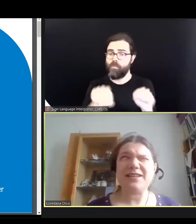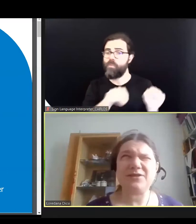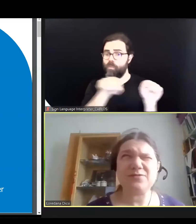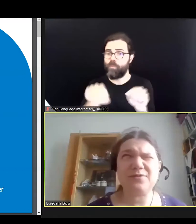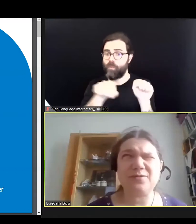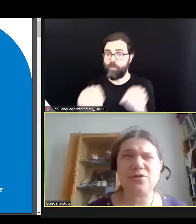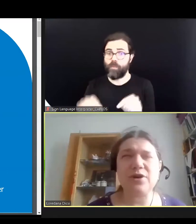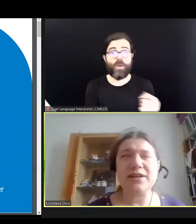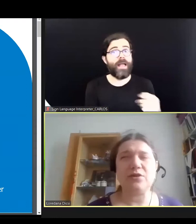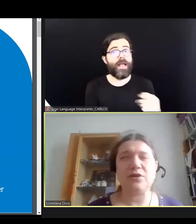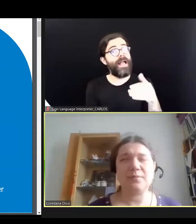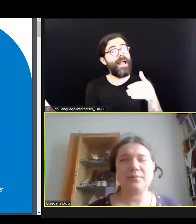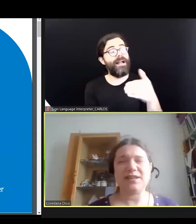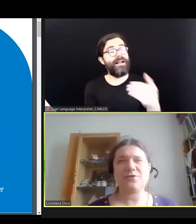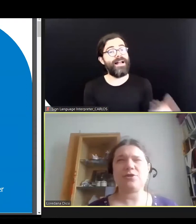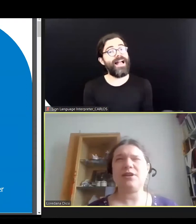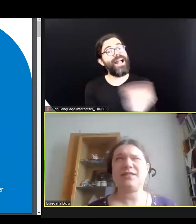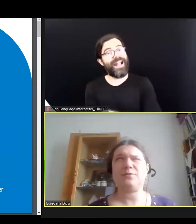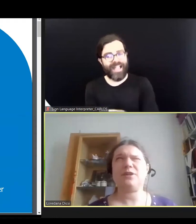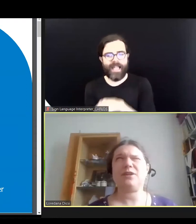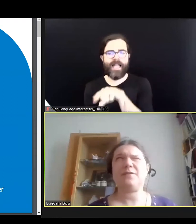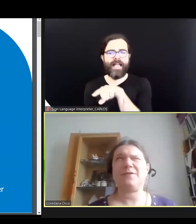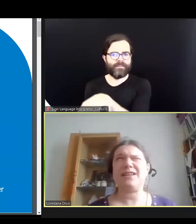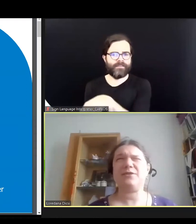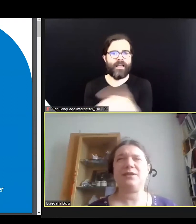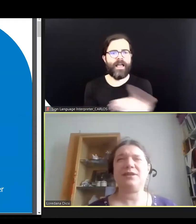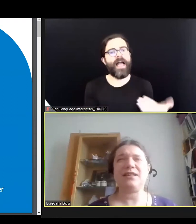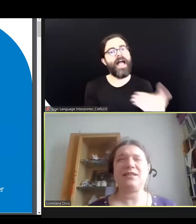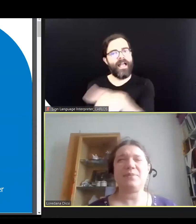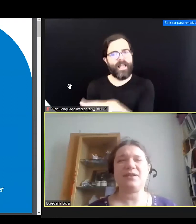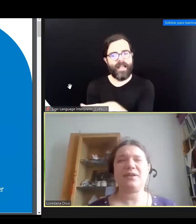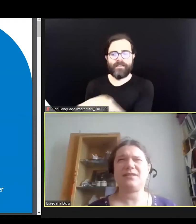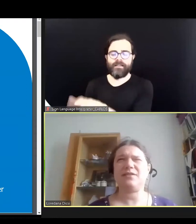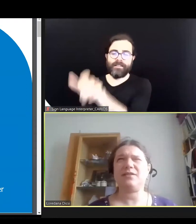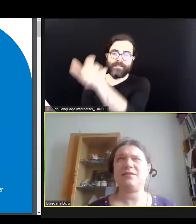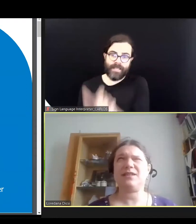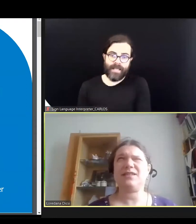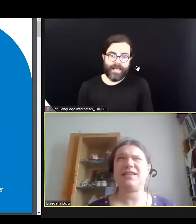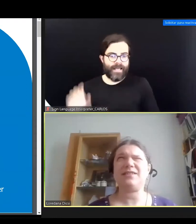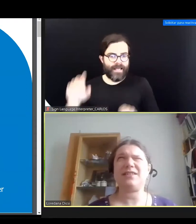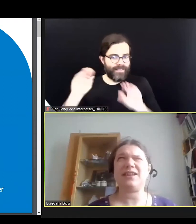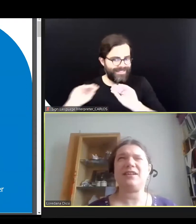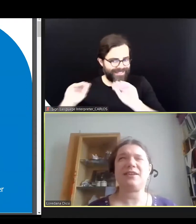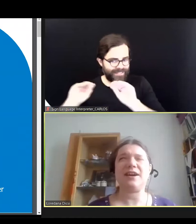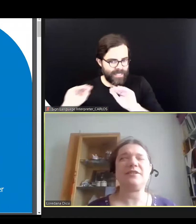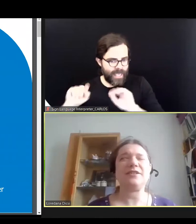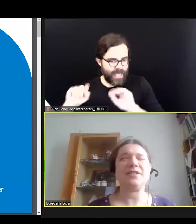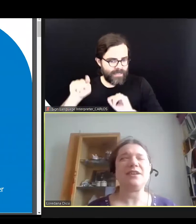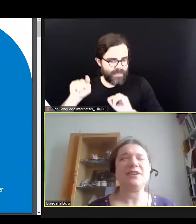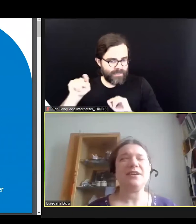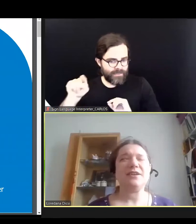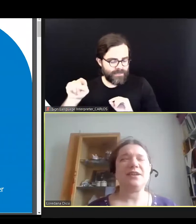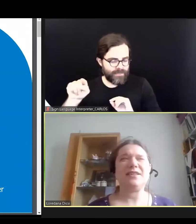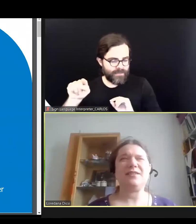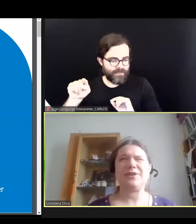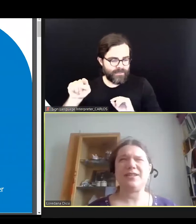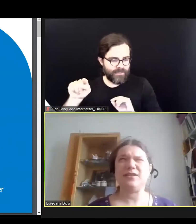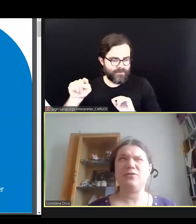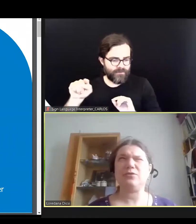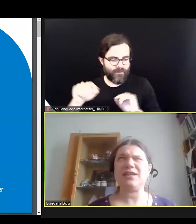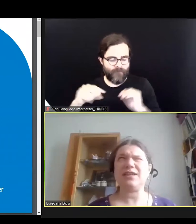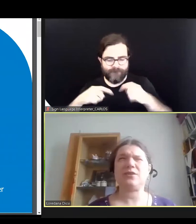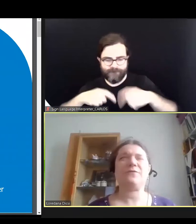afraid to join, or teachers were afraid to let them because they said they can't guarantee that there